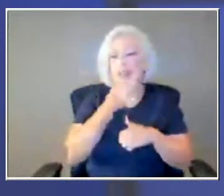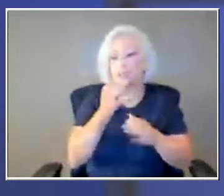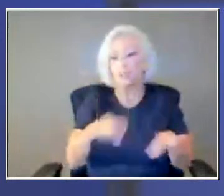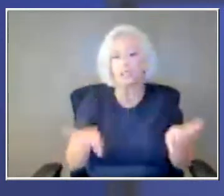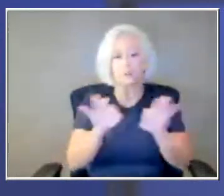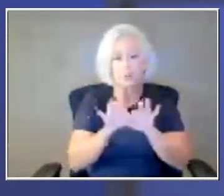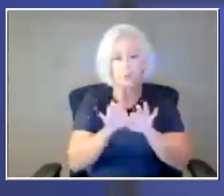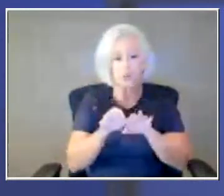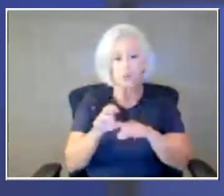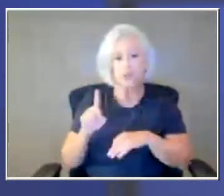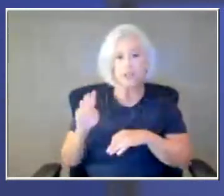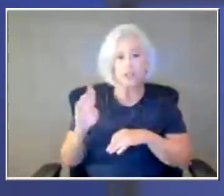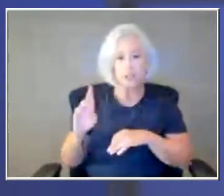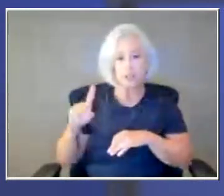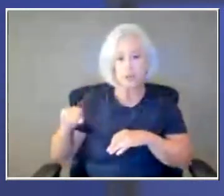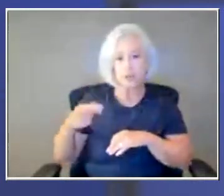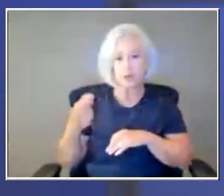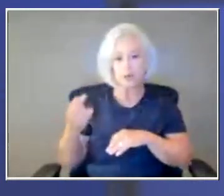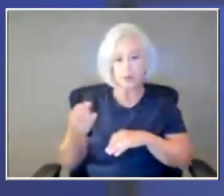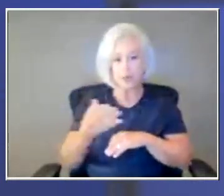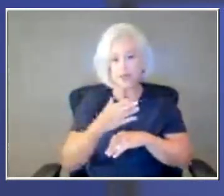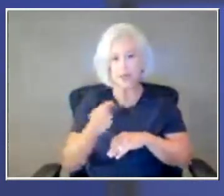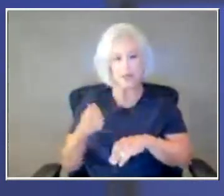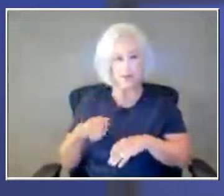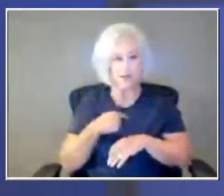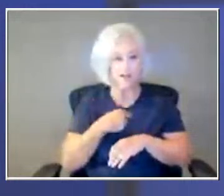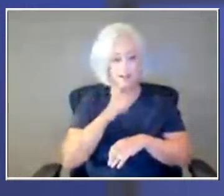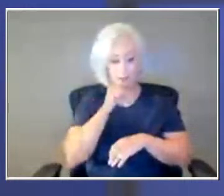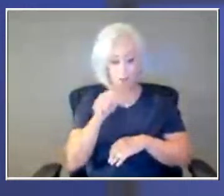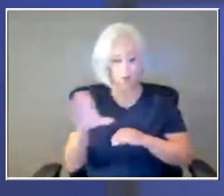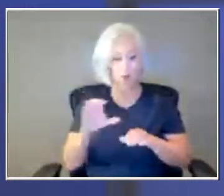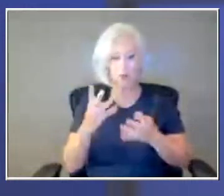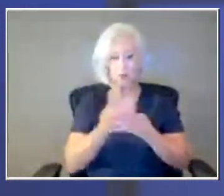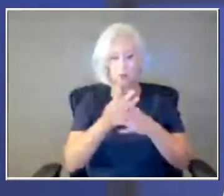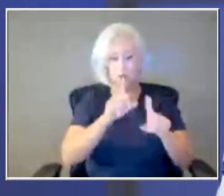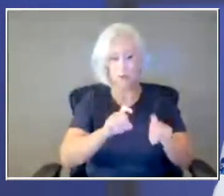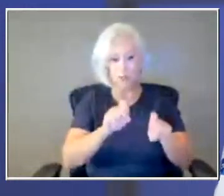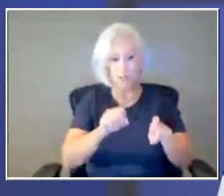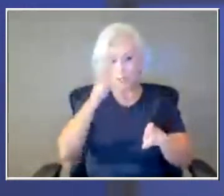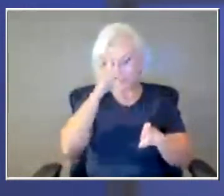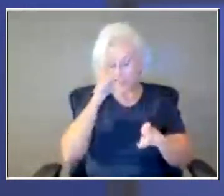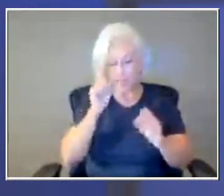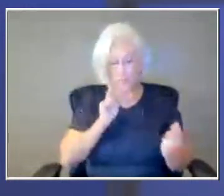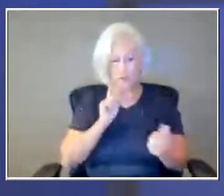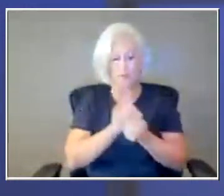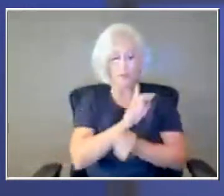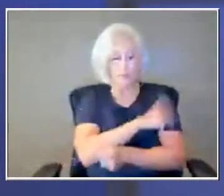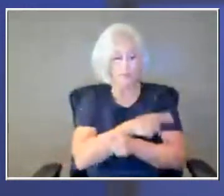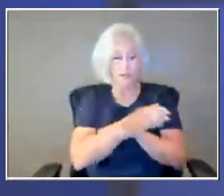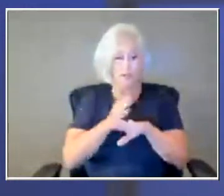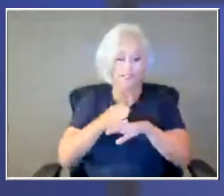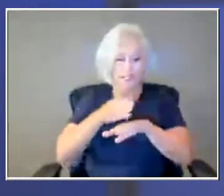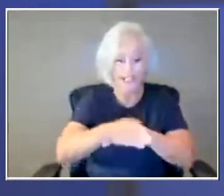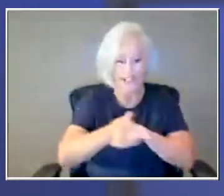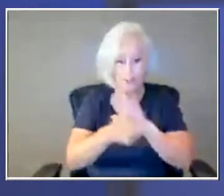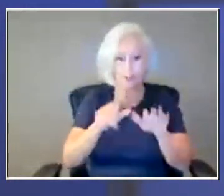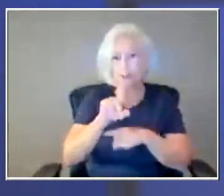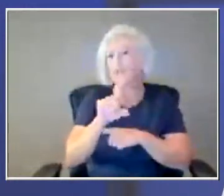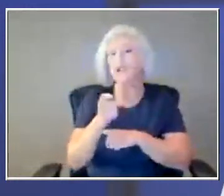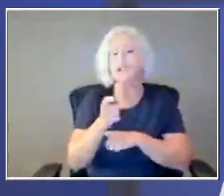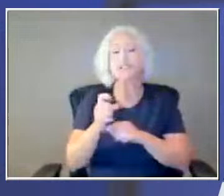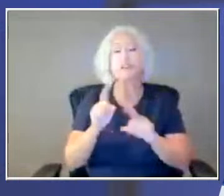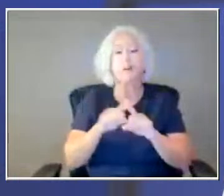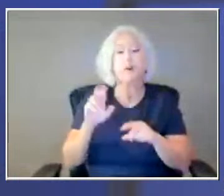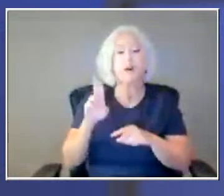Dr. Parikh and I actually don't really do much screening because our patients often come to us with a diagnosis. However, our colleagues in urology, for example,